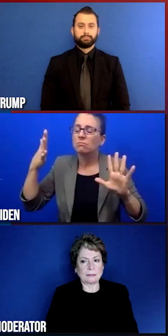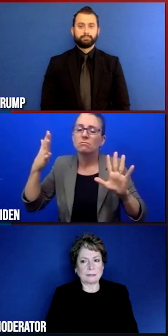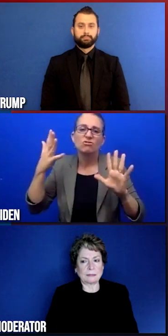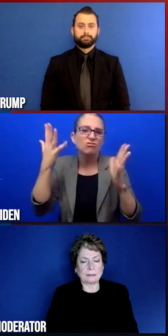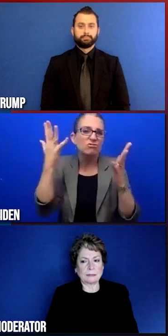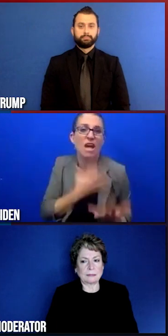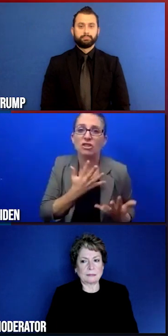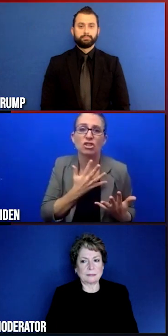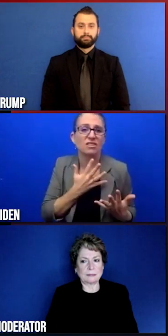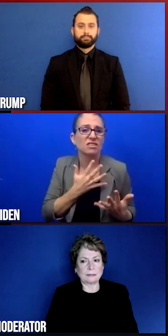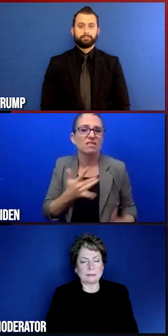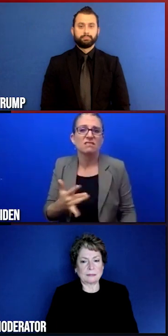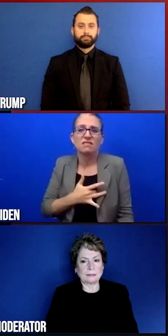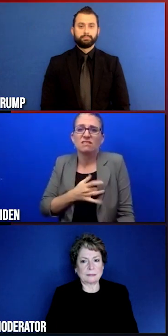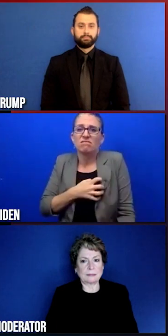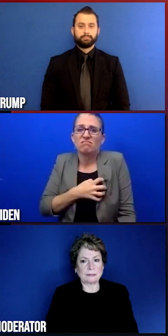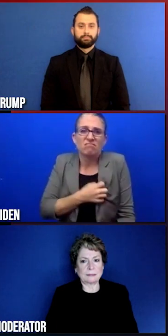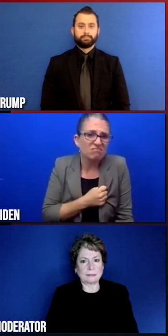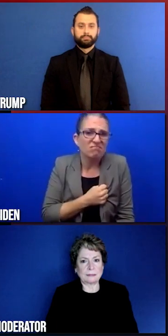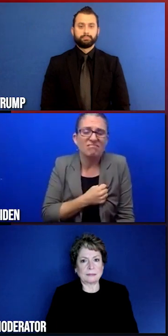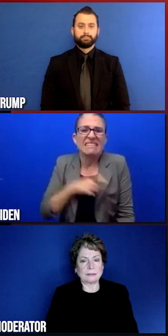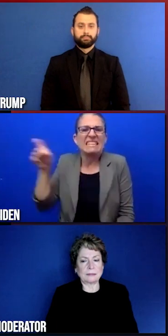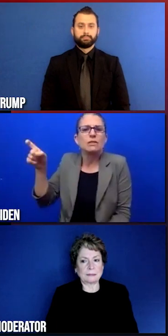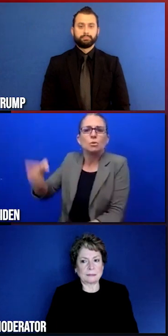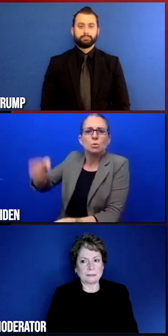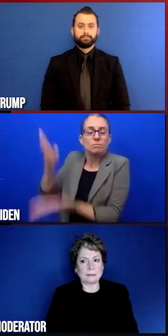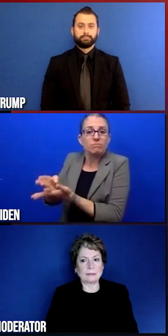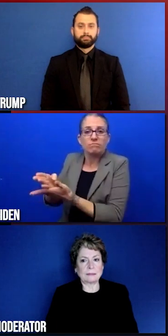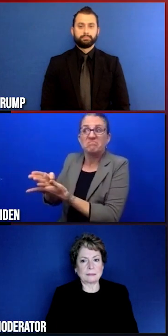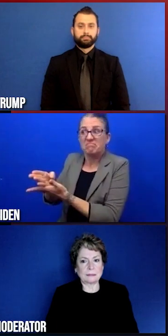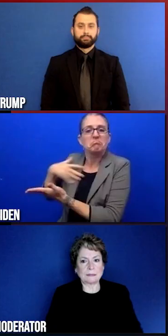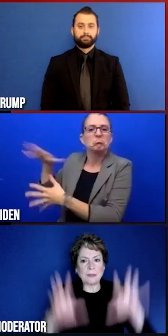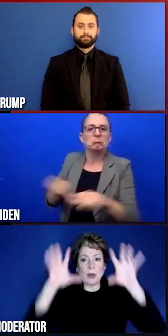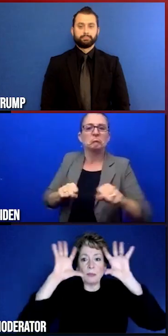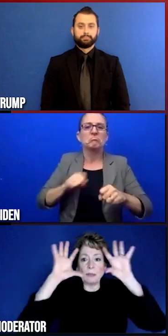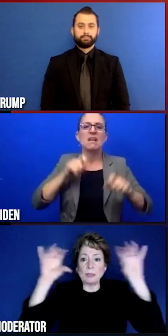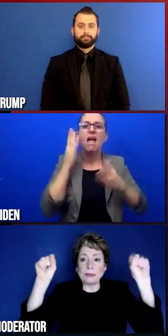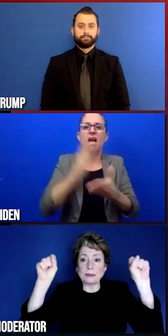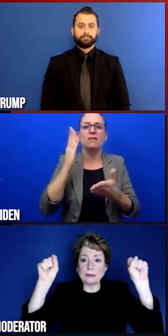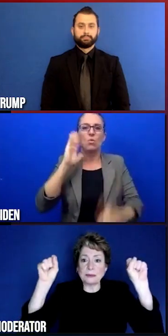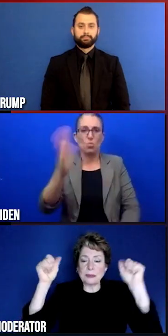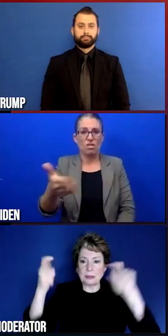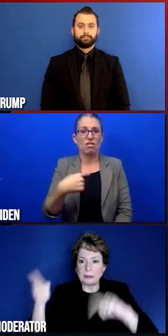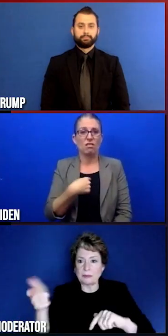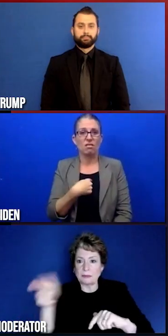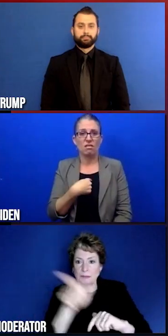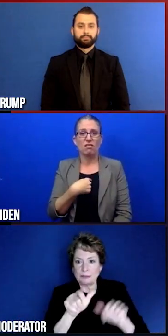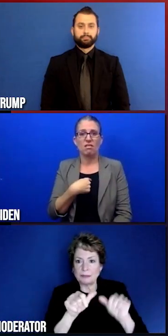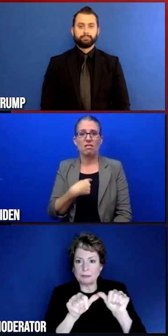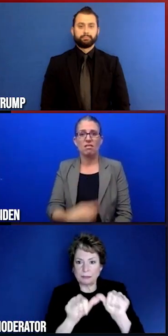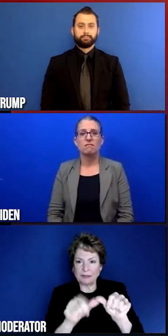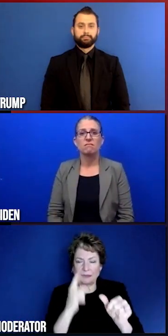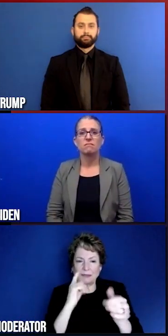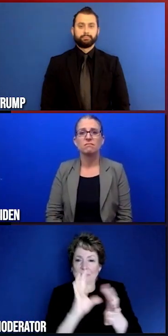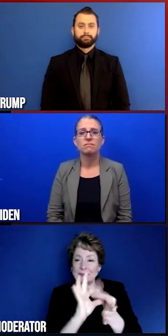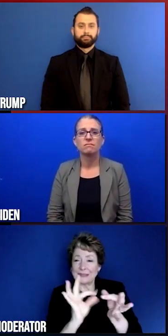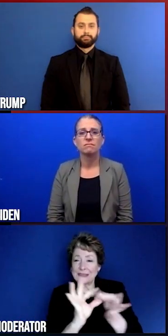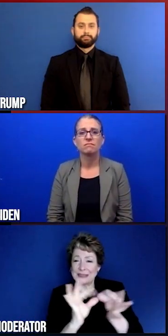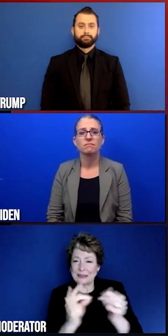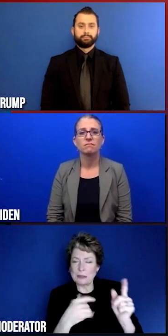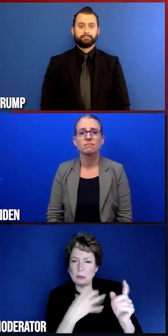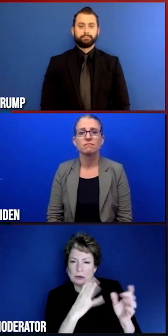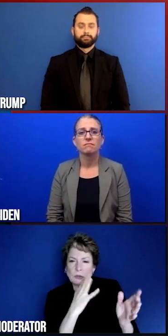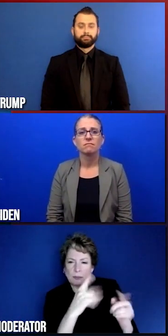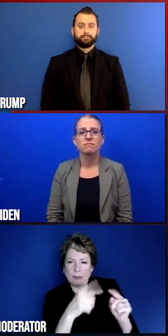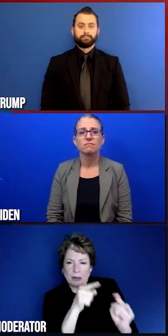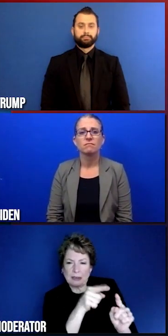plan. President Trump, I'd like to follow up with you in your comments. You talked about taking a therapeutic. I assume you're referencing Regeneron. You